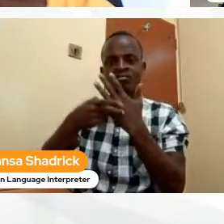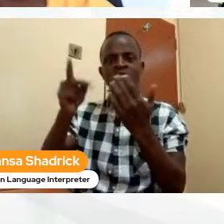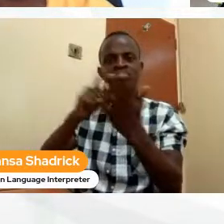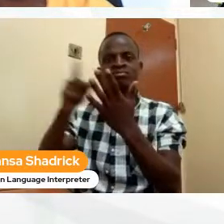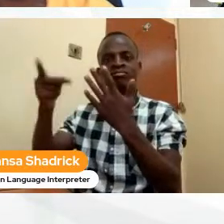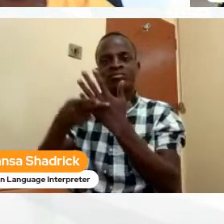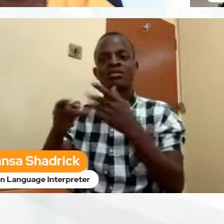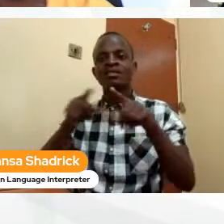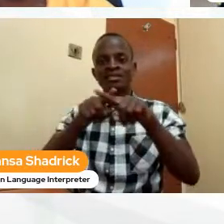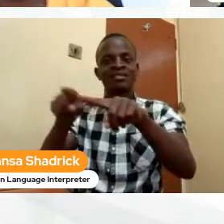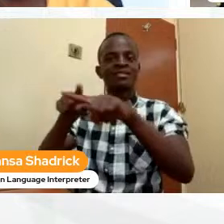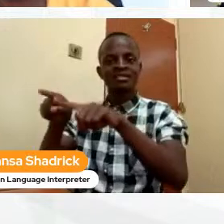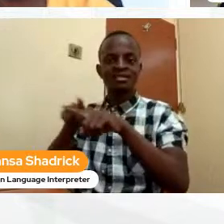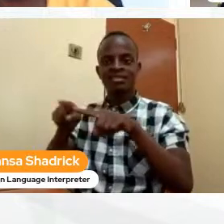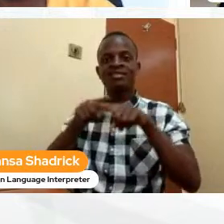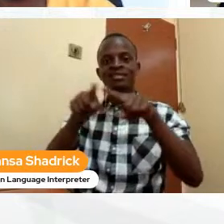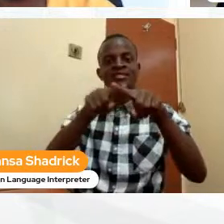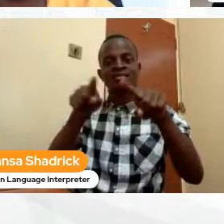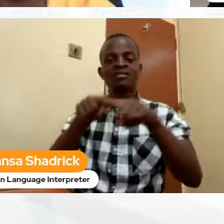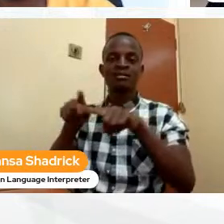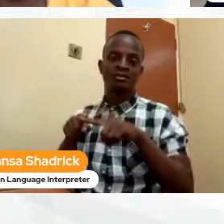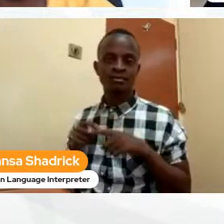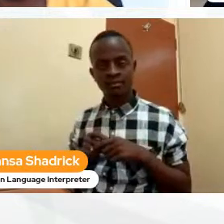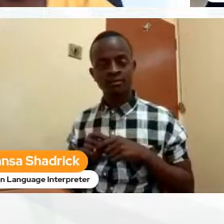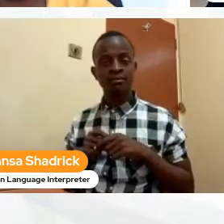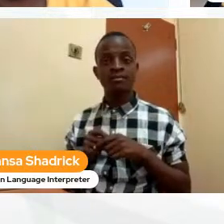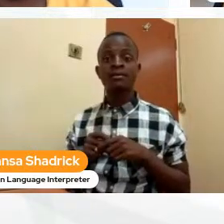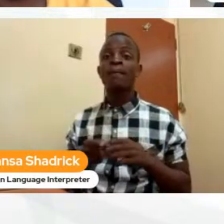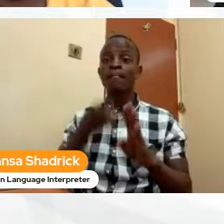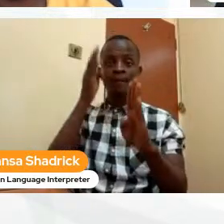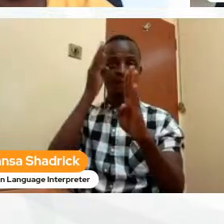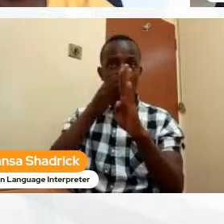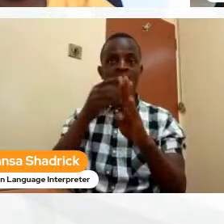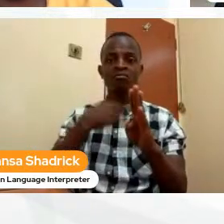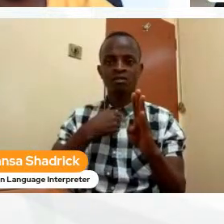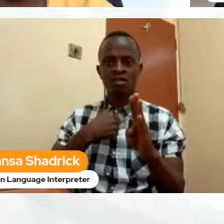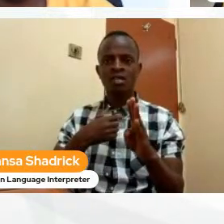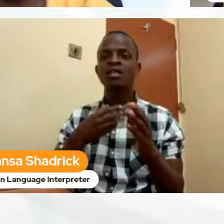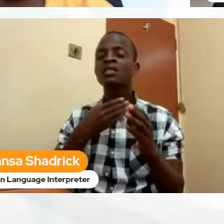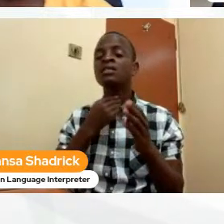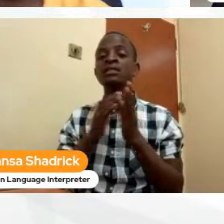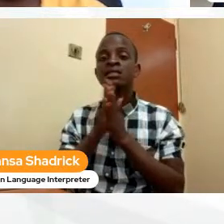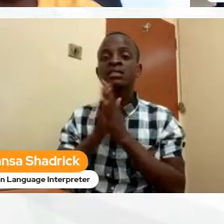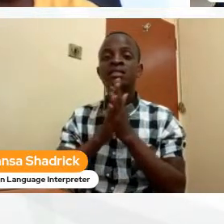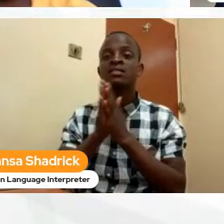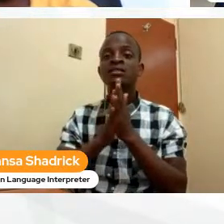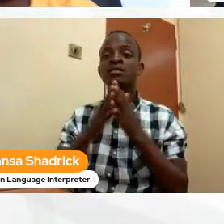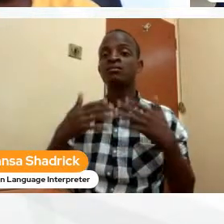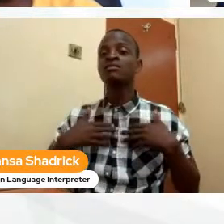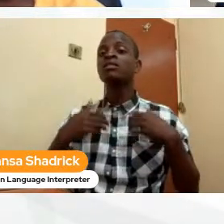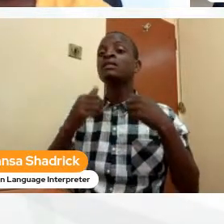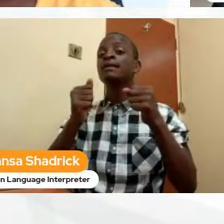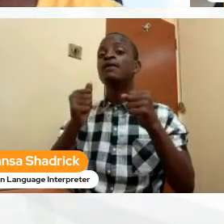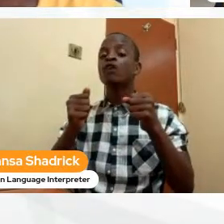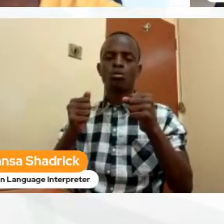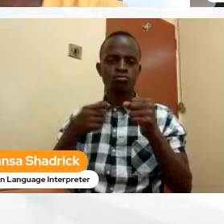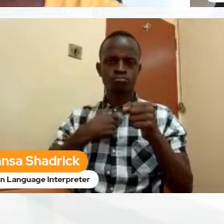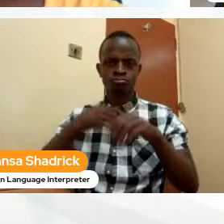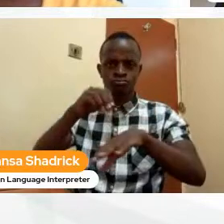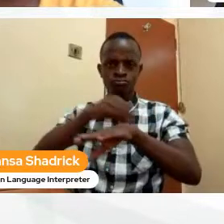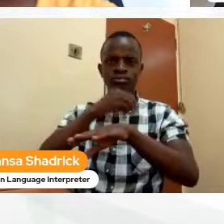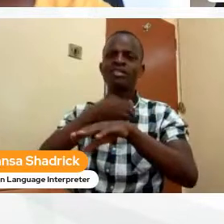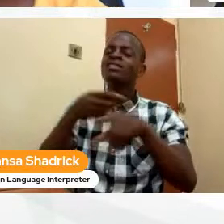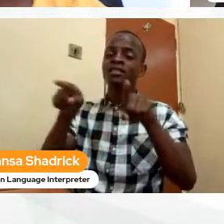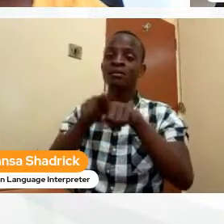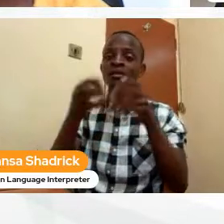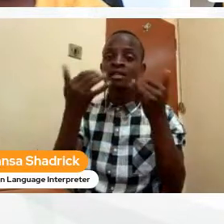other organizations which deal with other stuff. But in health wise, yeah, I got many opportunities. And even now,